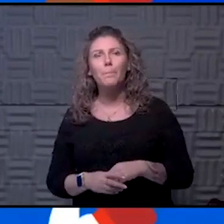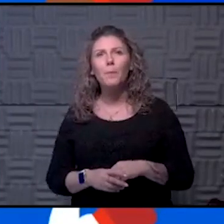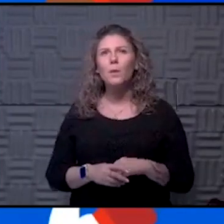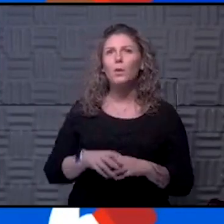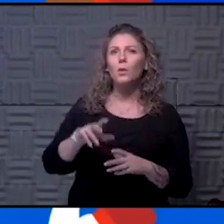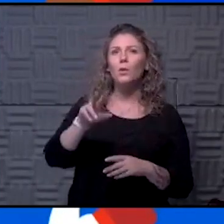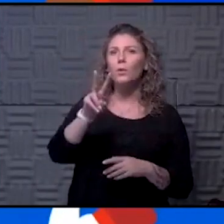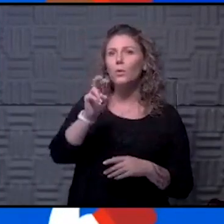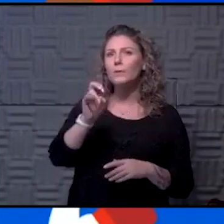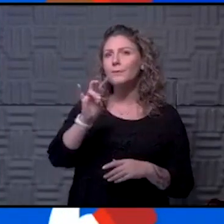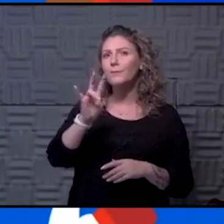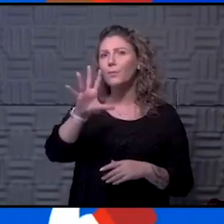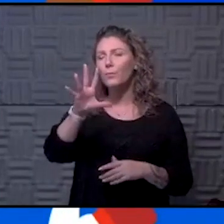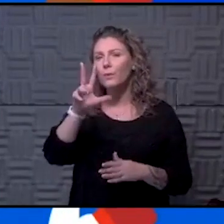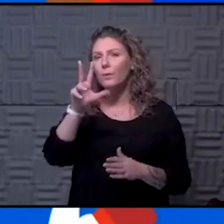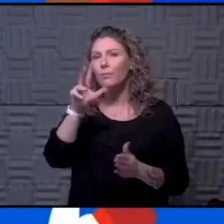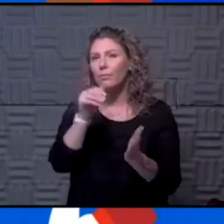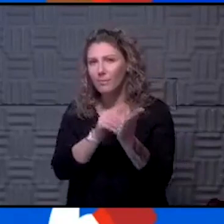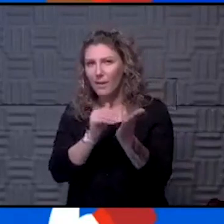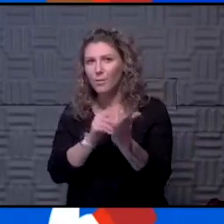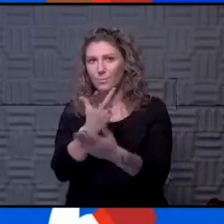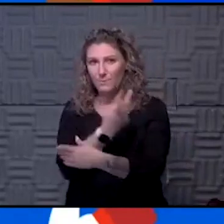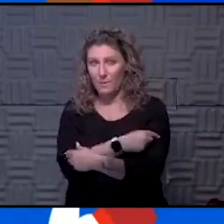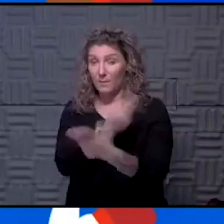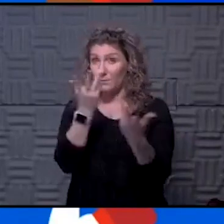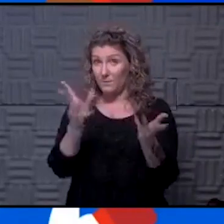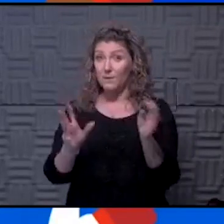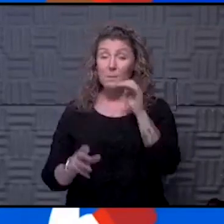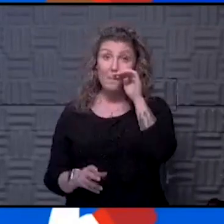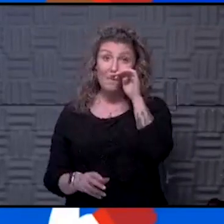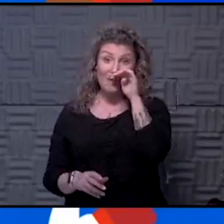273,000 vaccinations, with